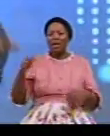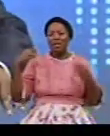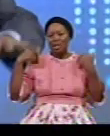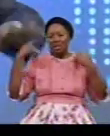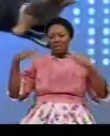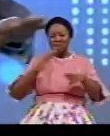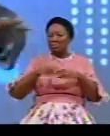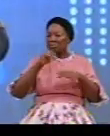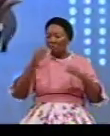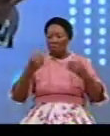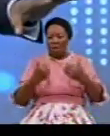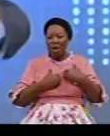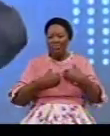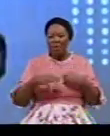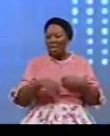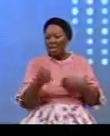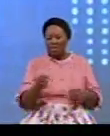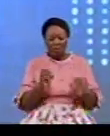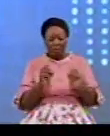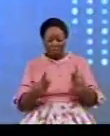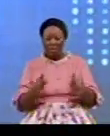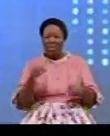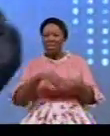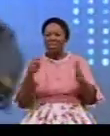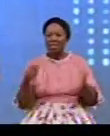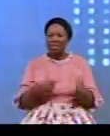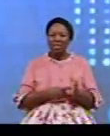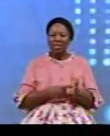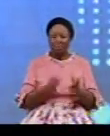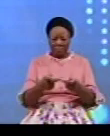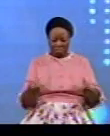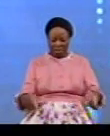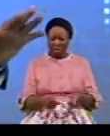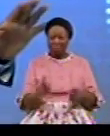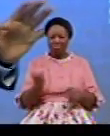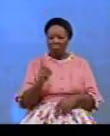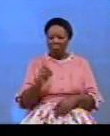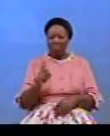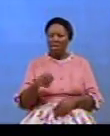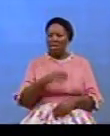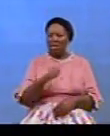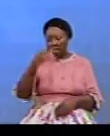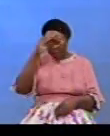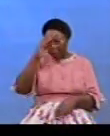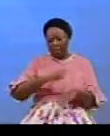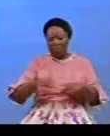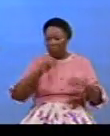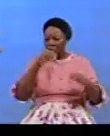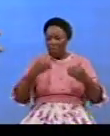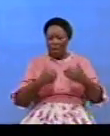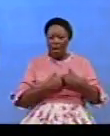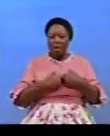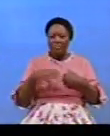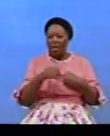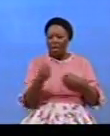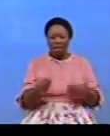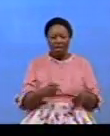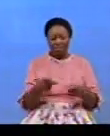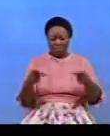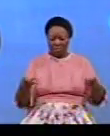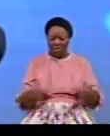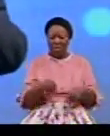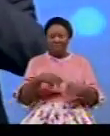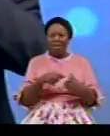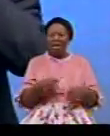saved, and the life is not clean. Somebody says, I'm saved, I am born again, and his language